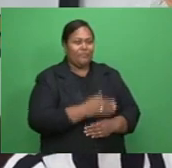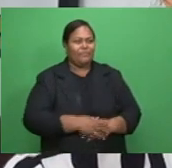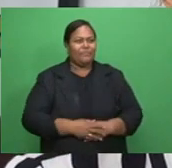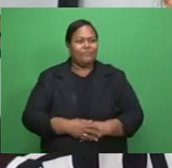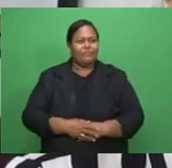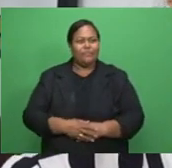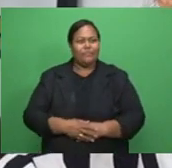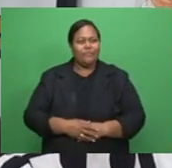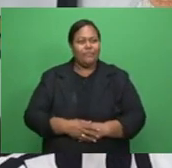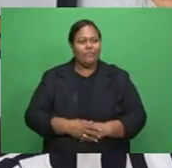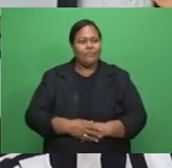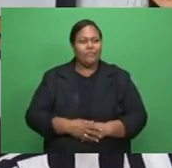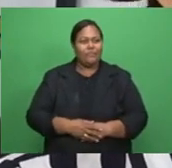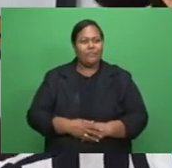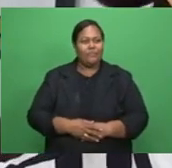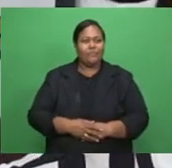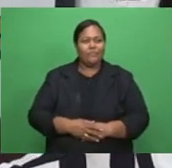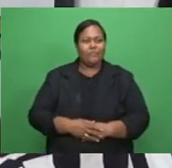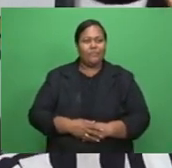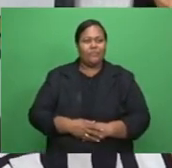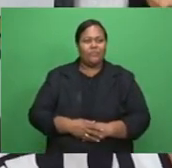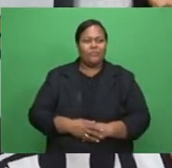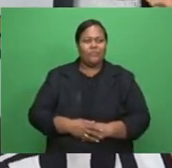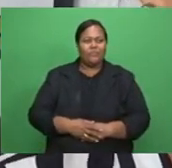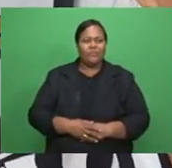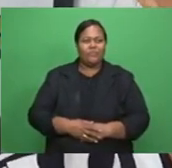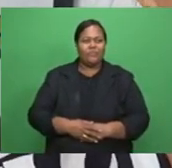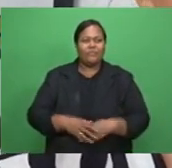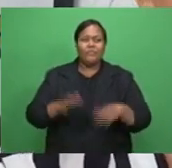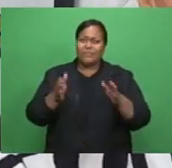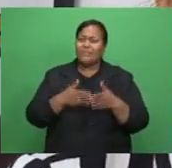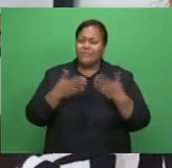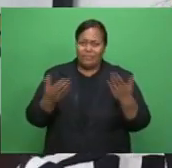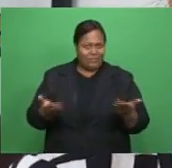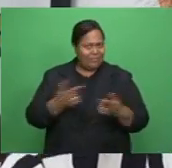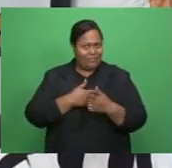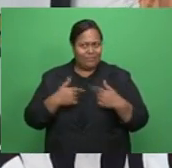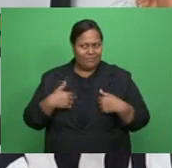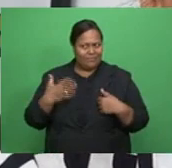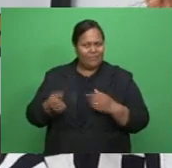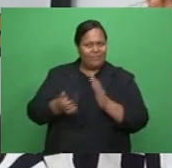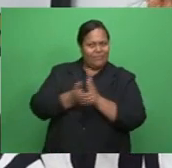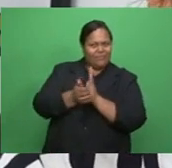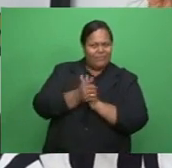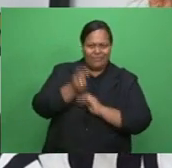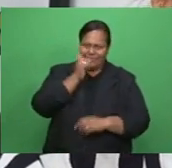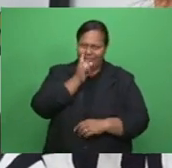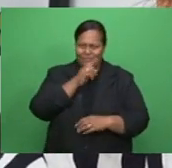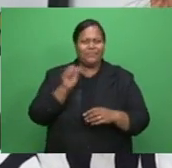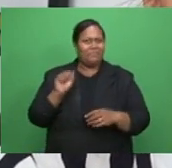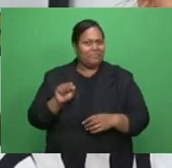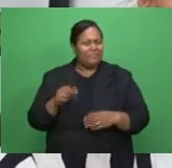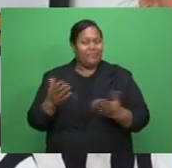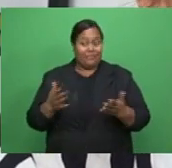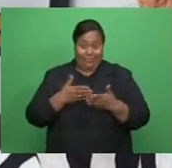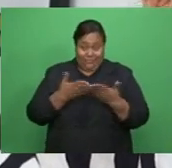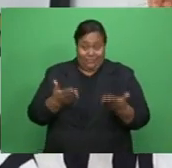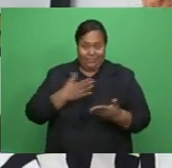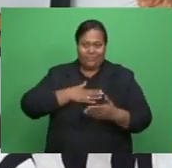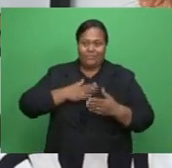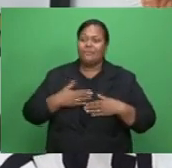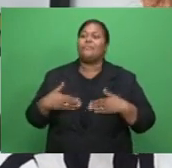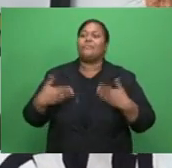have doctors, GP, we have a dentist, come. So I like to give the opportunity, create